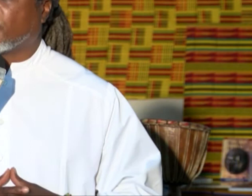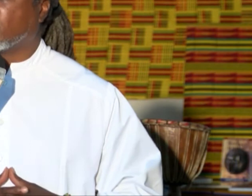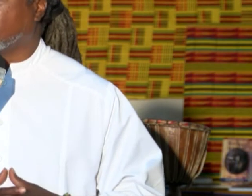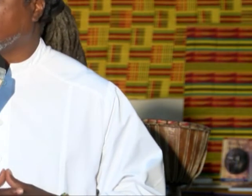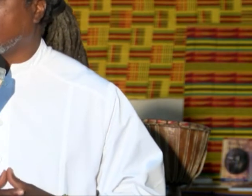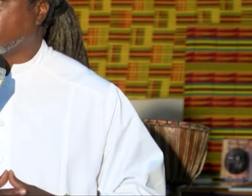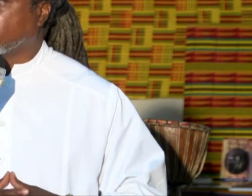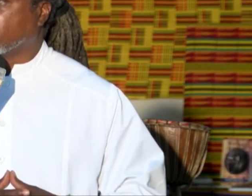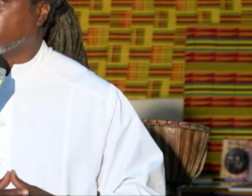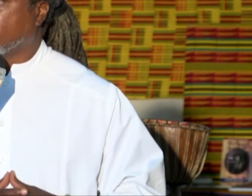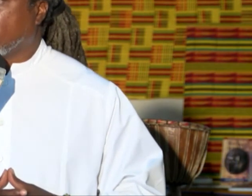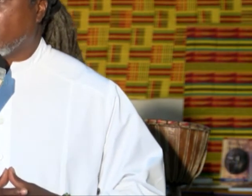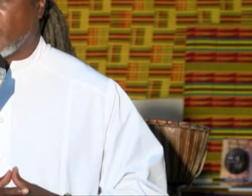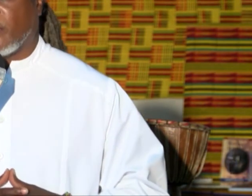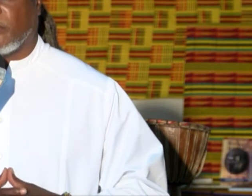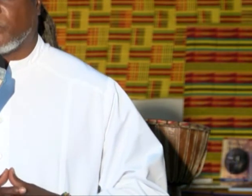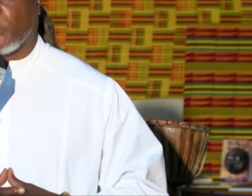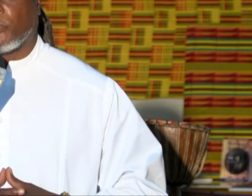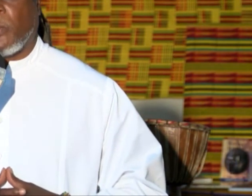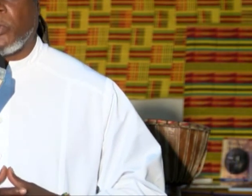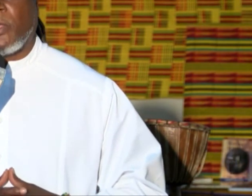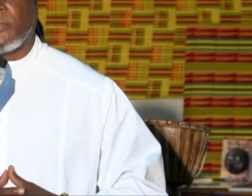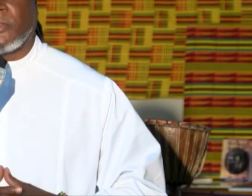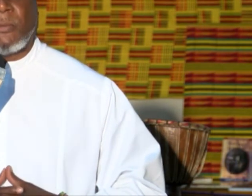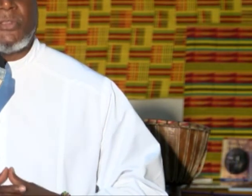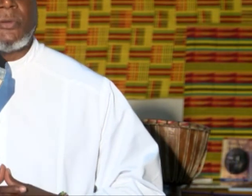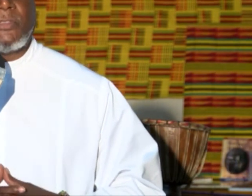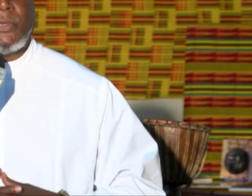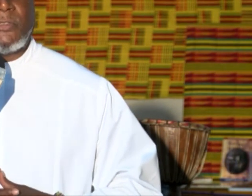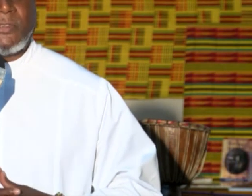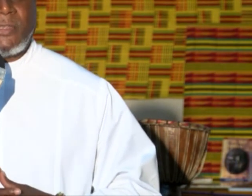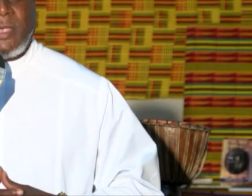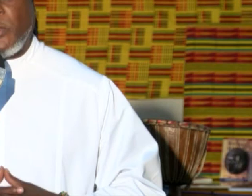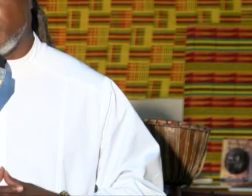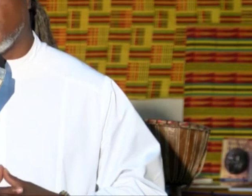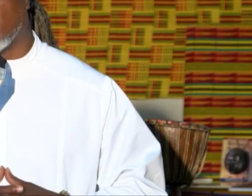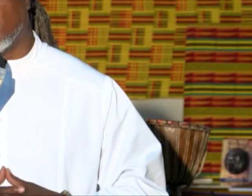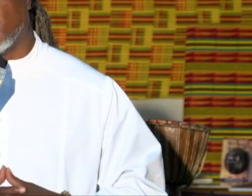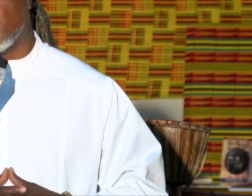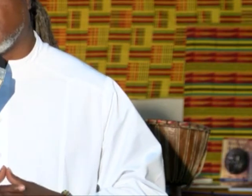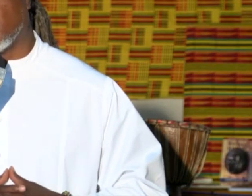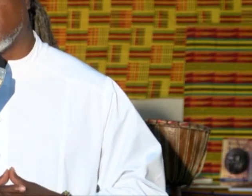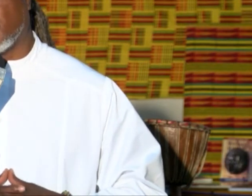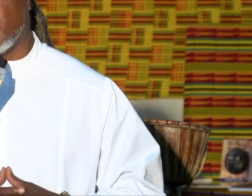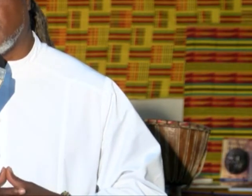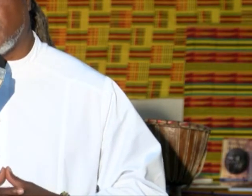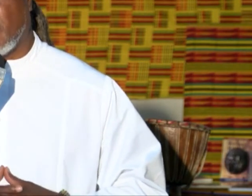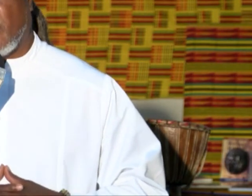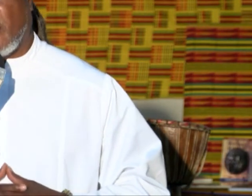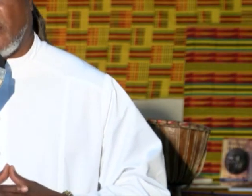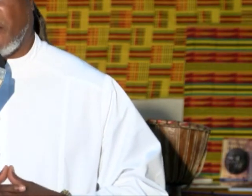our African-descended children. And this workshop we consider to be serious business. We consider you, the educators, to